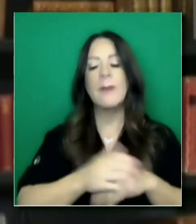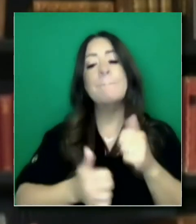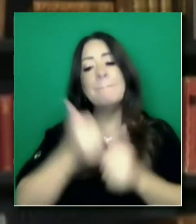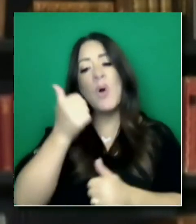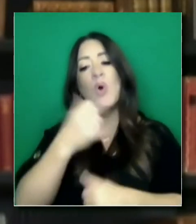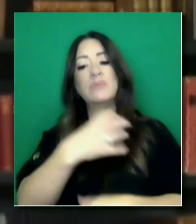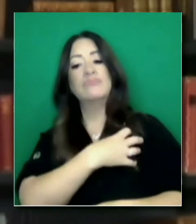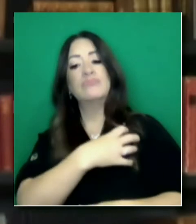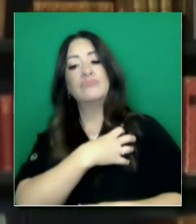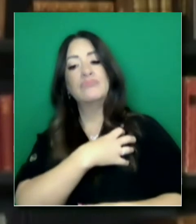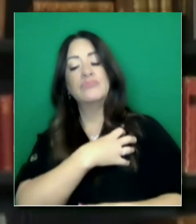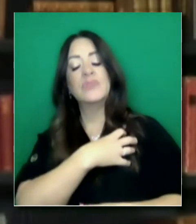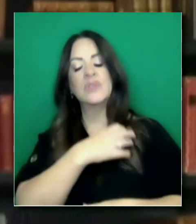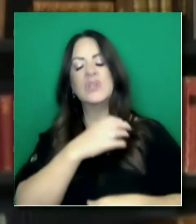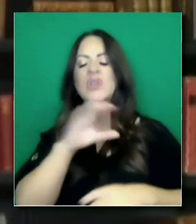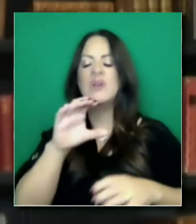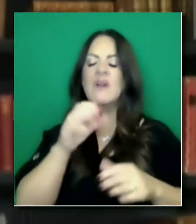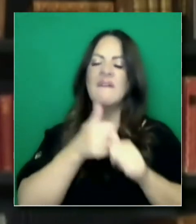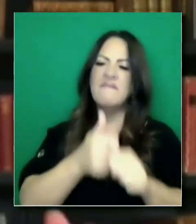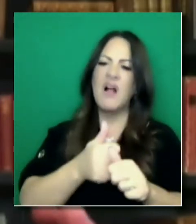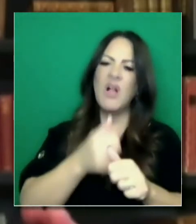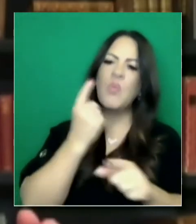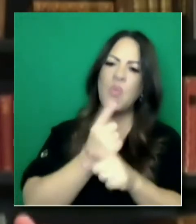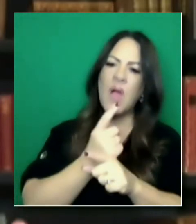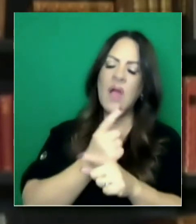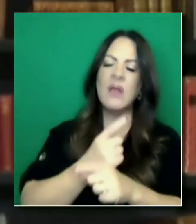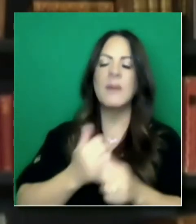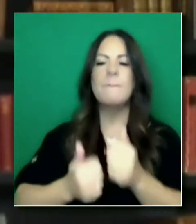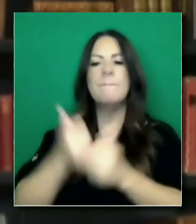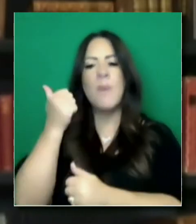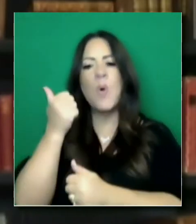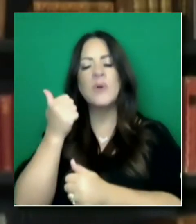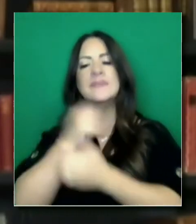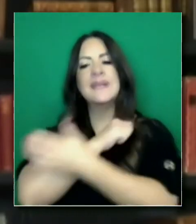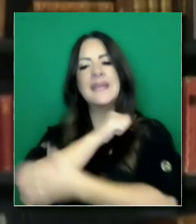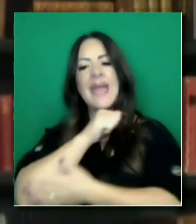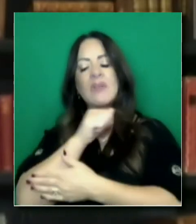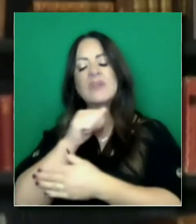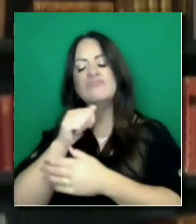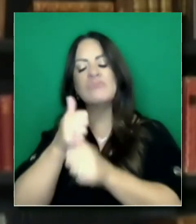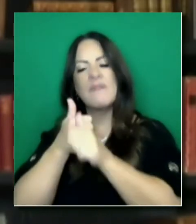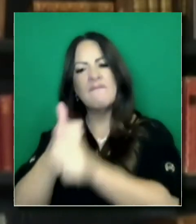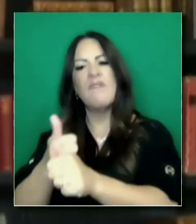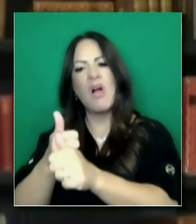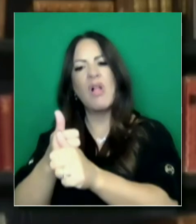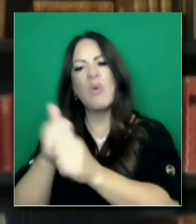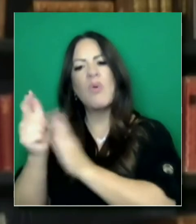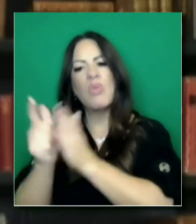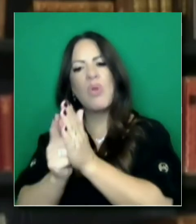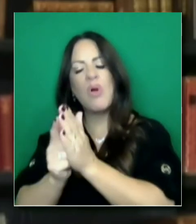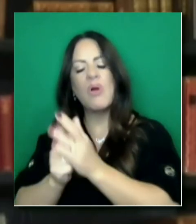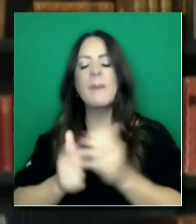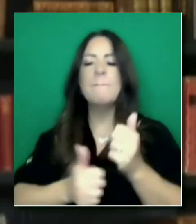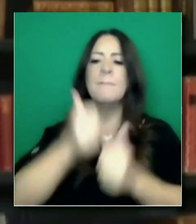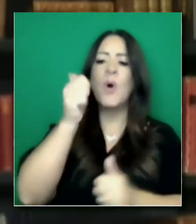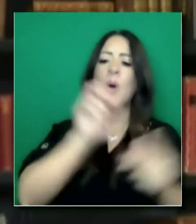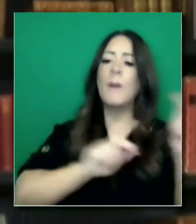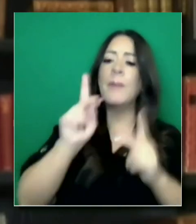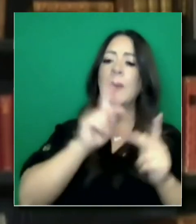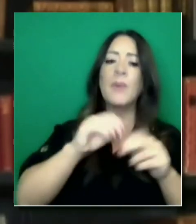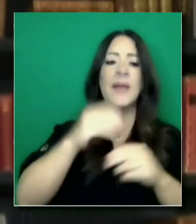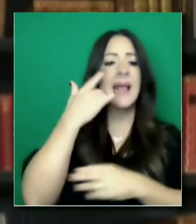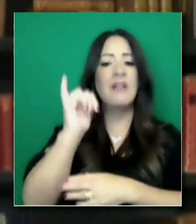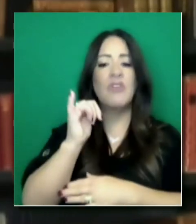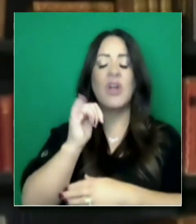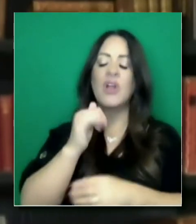The vast majority of counties are doing the right thing. The vast majority of Californians are doing the right thing during this very trying